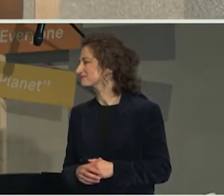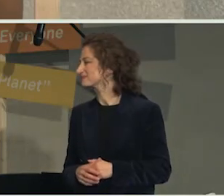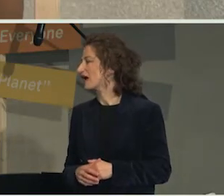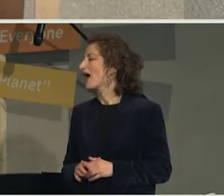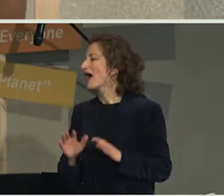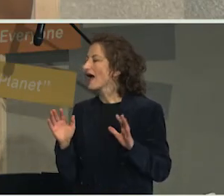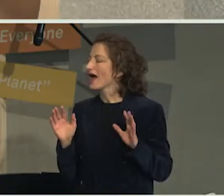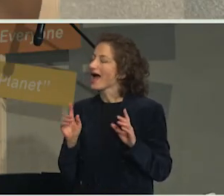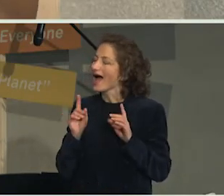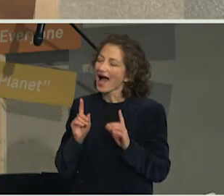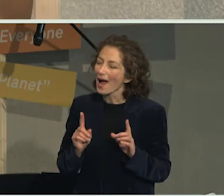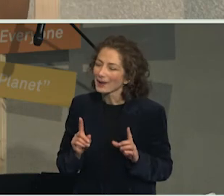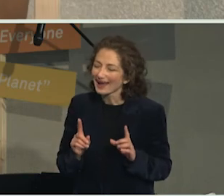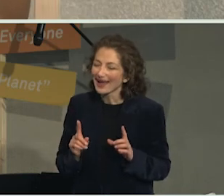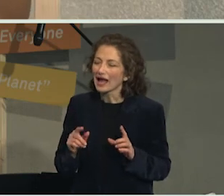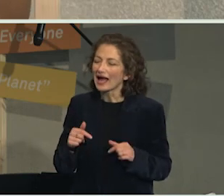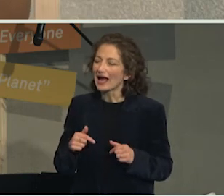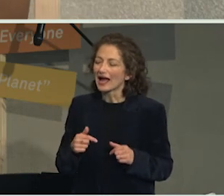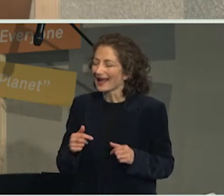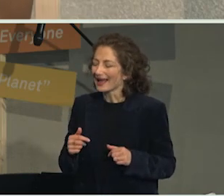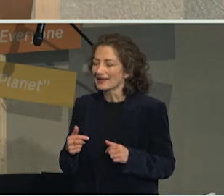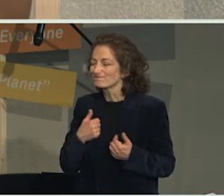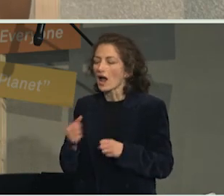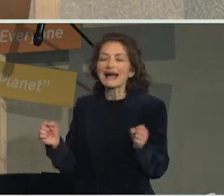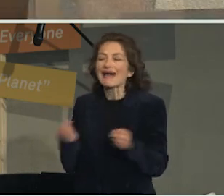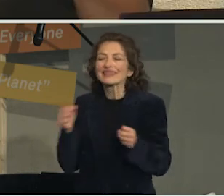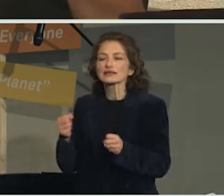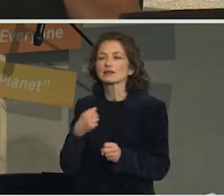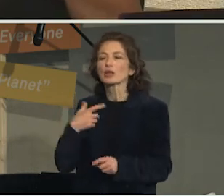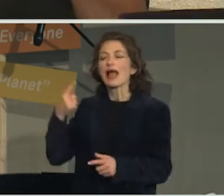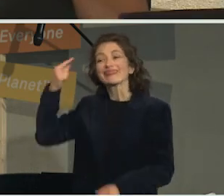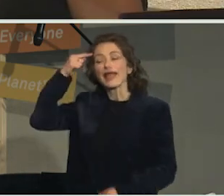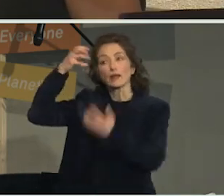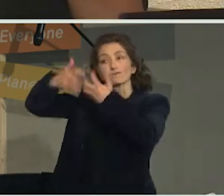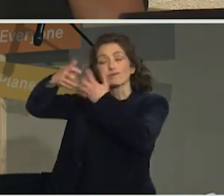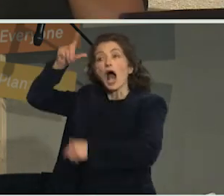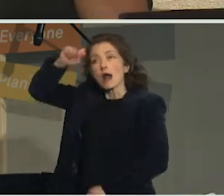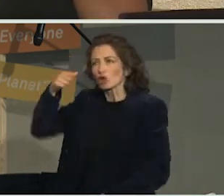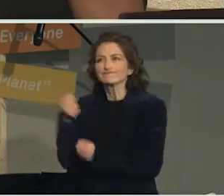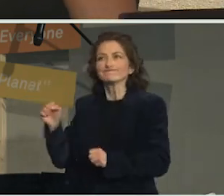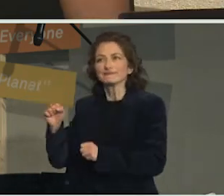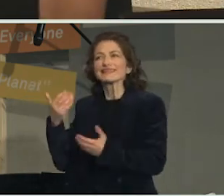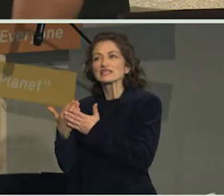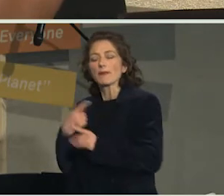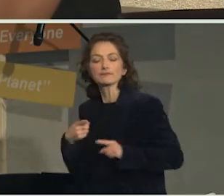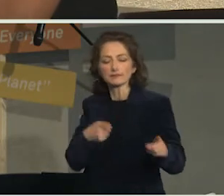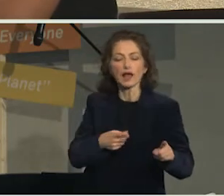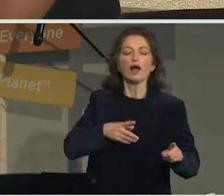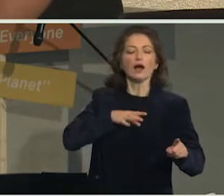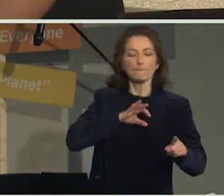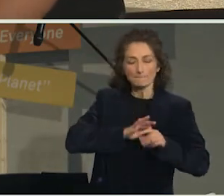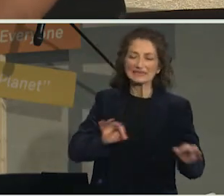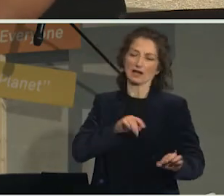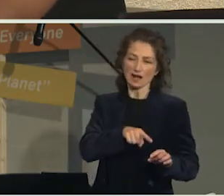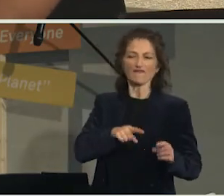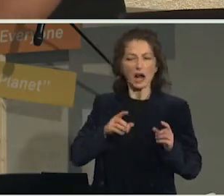thinking, that's the best I can do, and right. That really works for me. Right, that's your personality. That's what it is. And the other thing